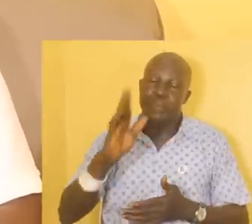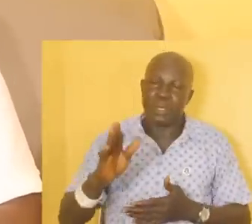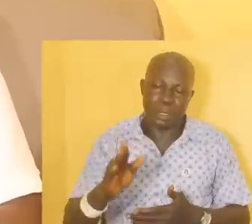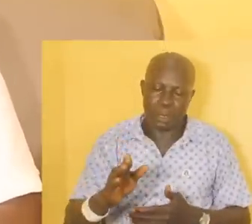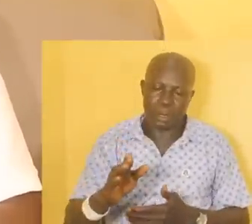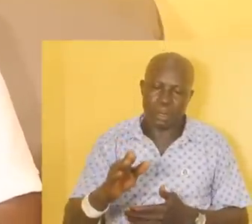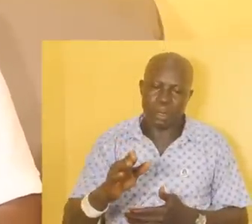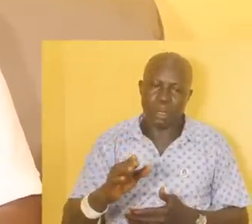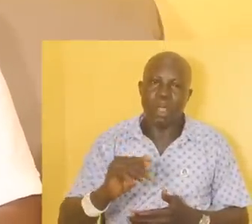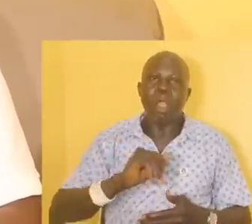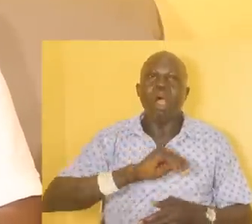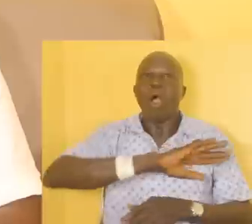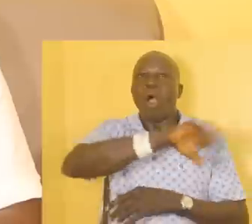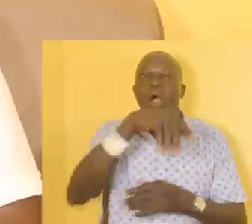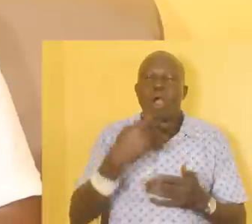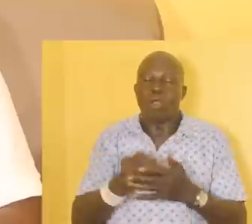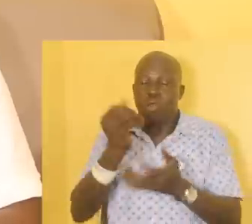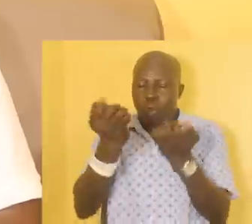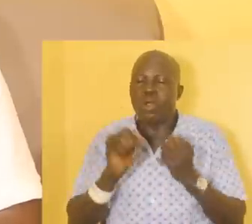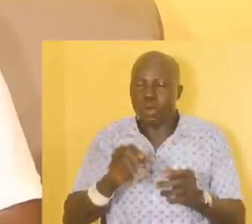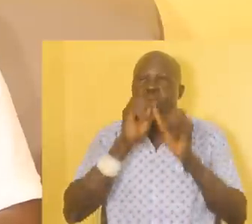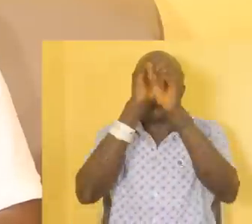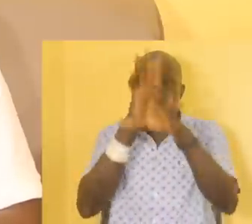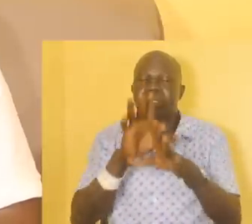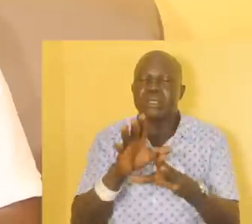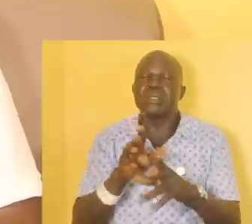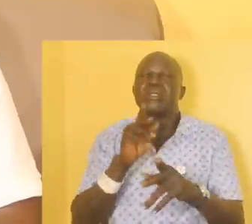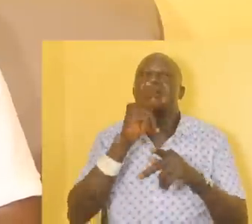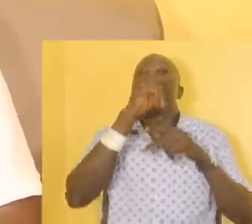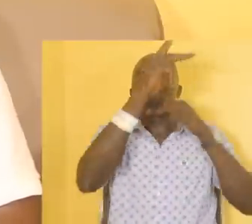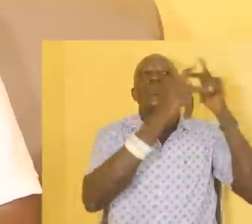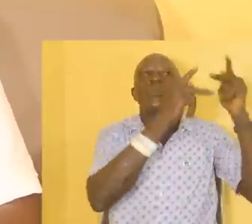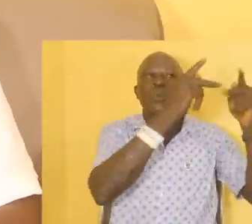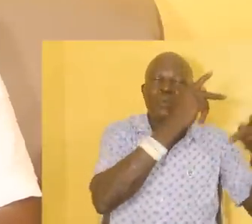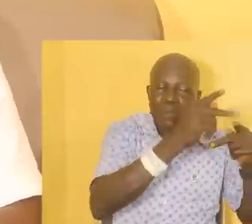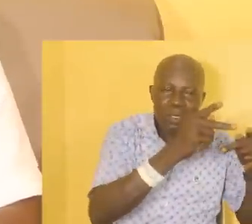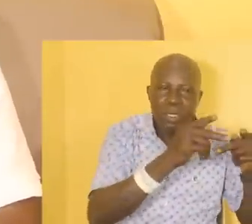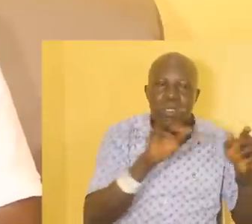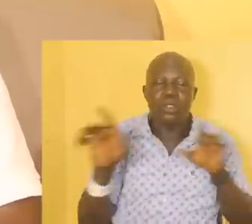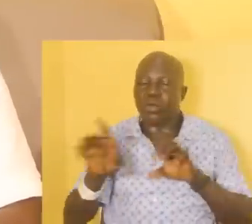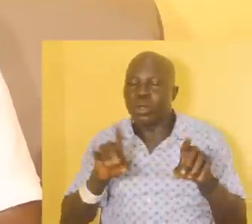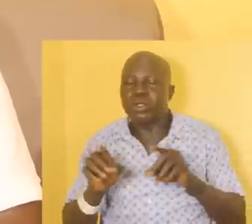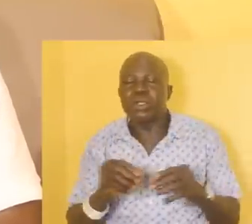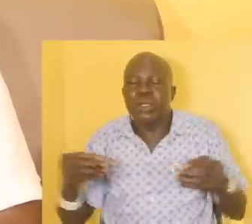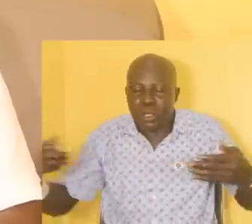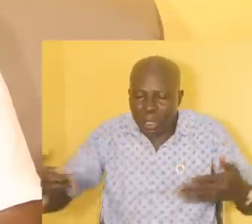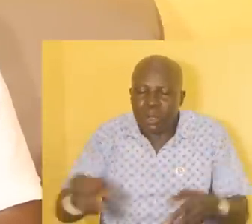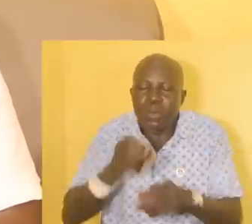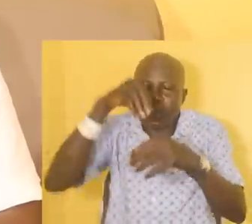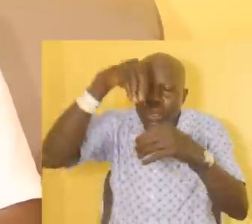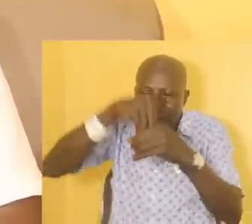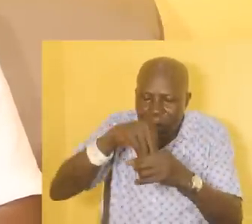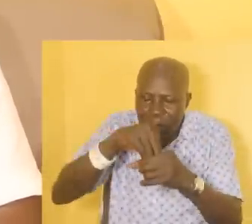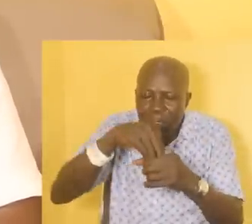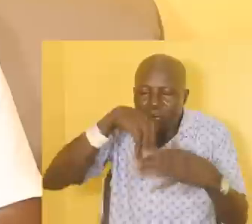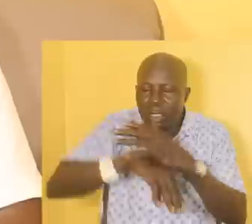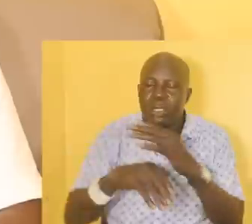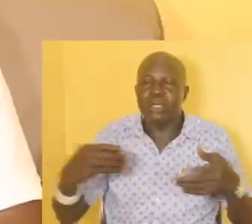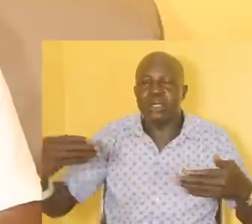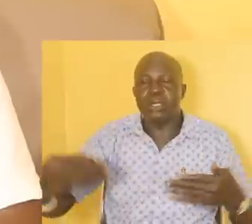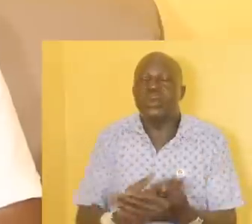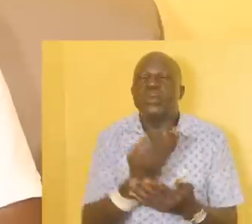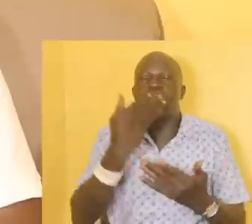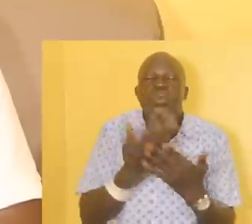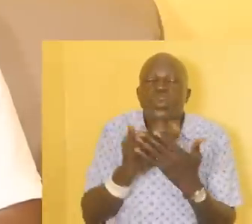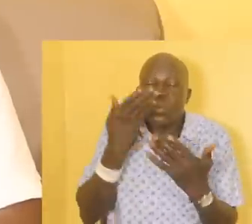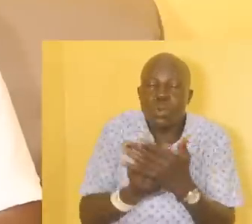Amen. But you have a blessing. All of you that want to bless the prophets. And you have a said deal. Those of you that want to see money to program.